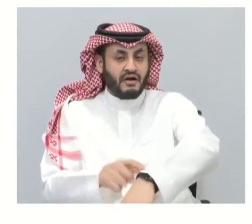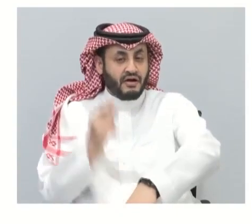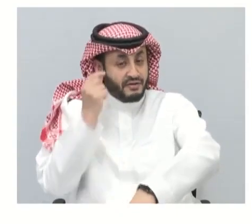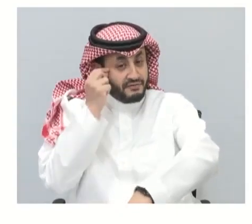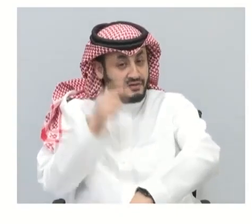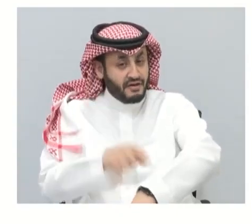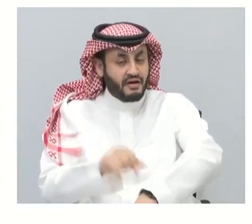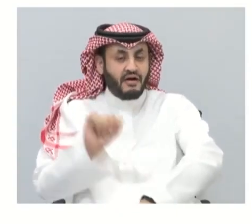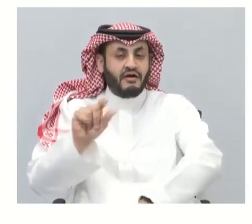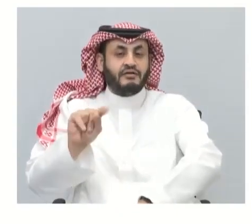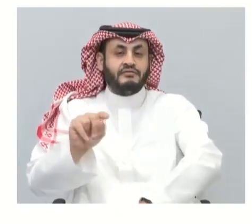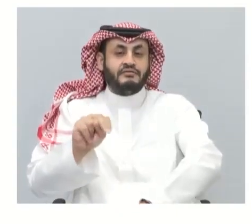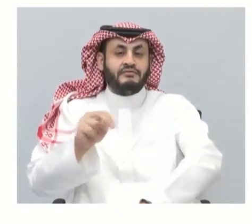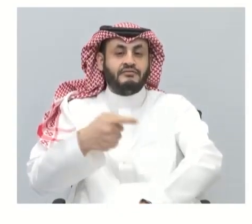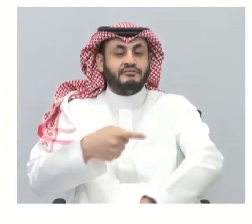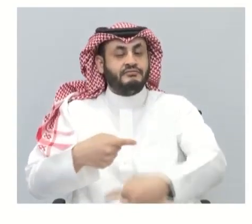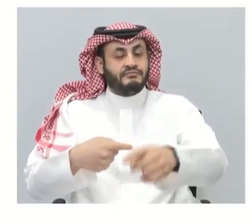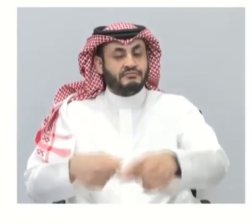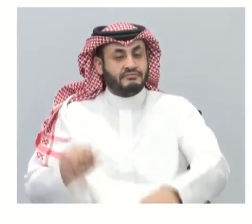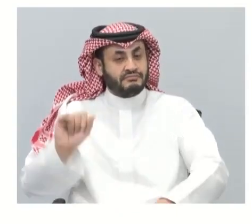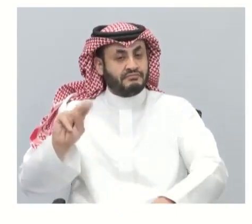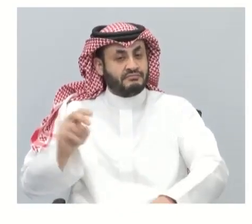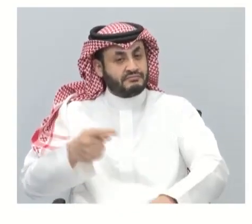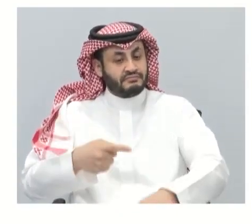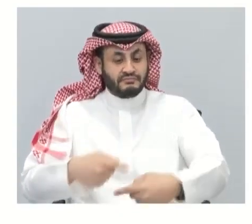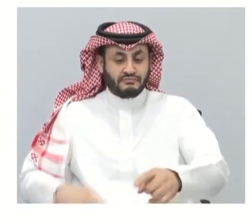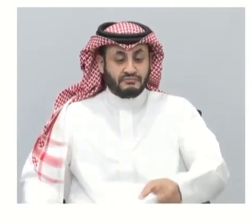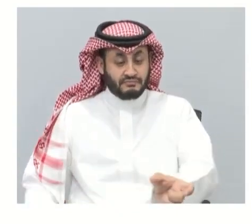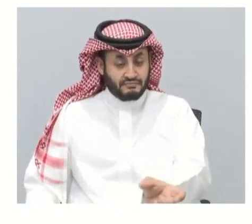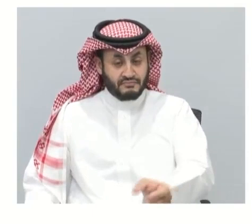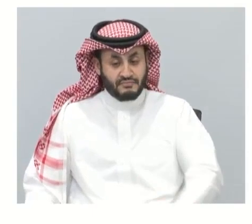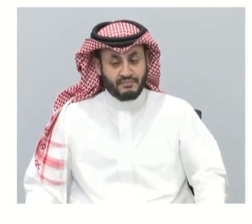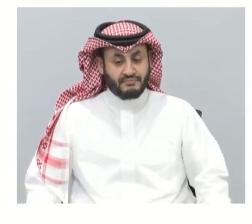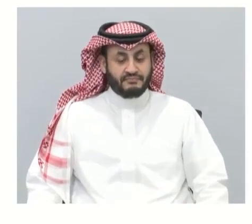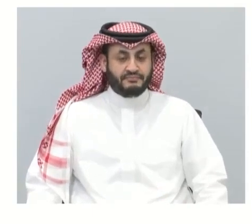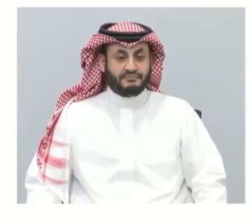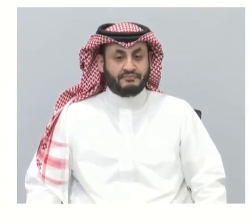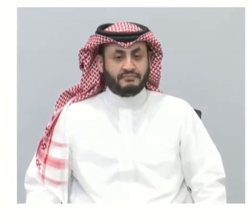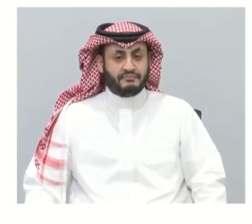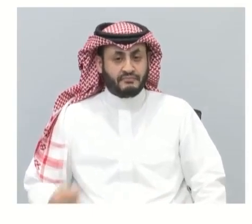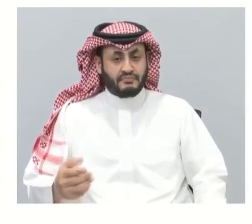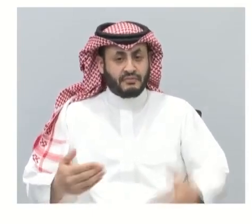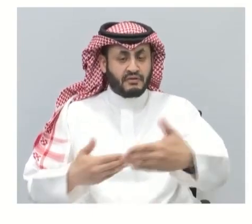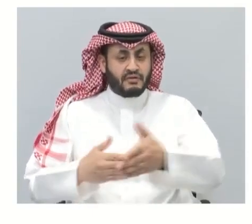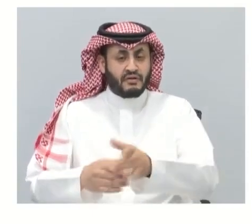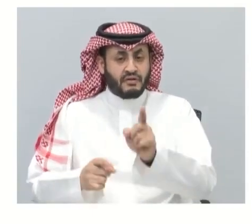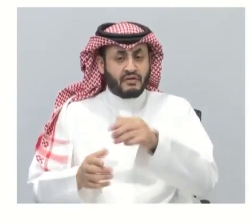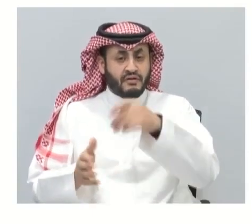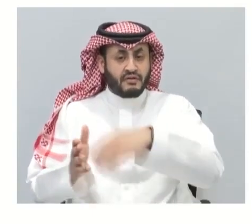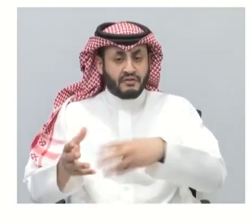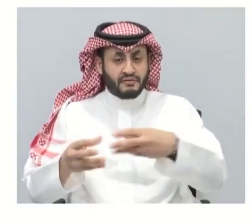Time. So have been painting, but they only finish one wall, counting the number, only